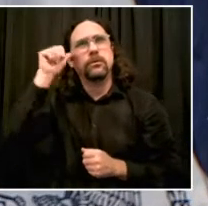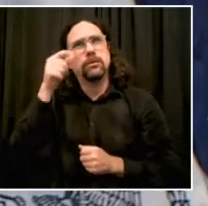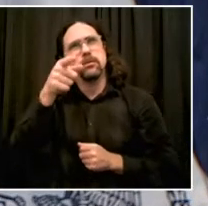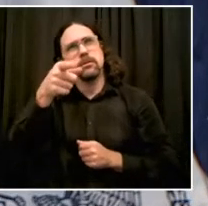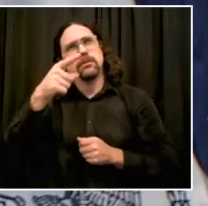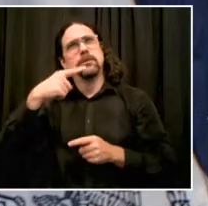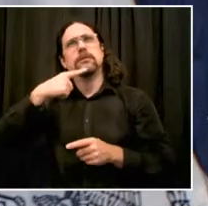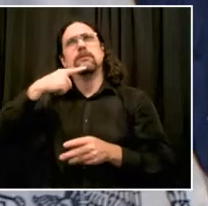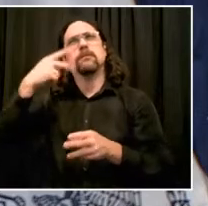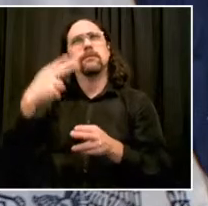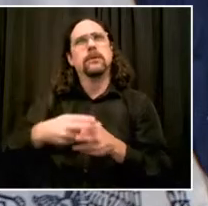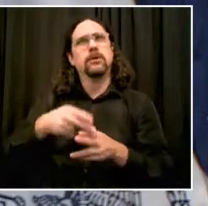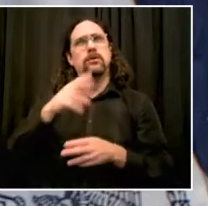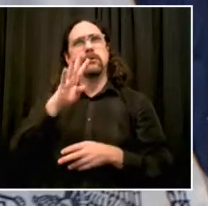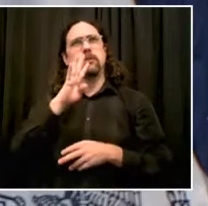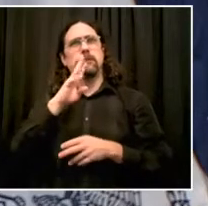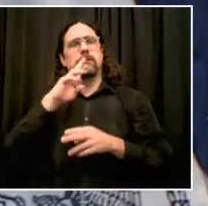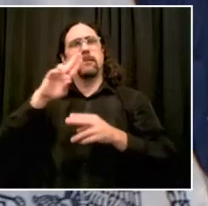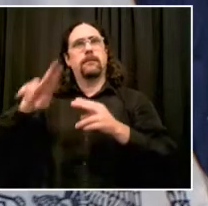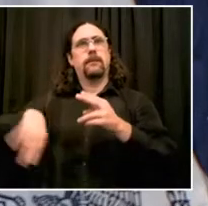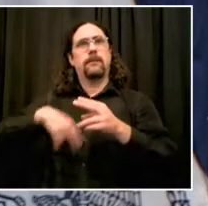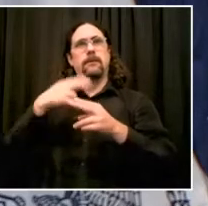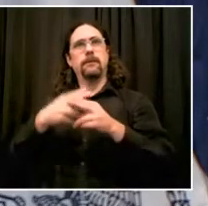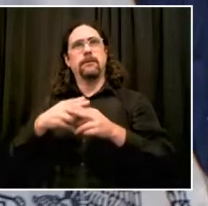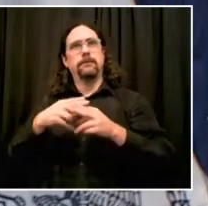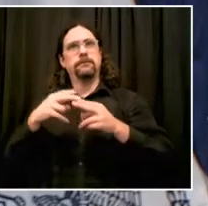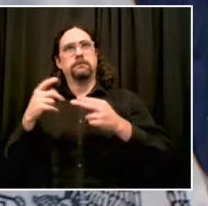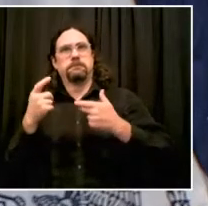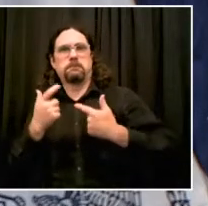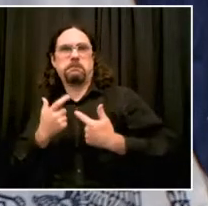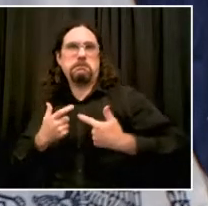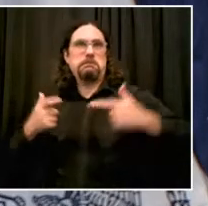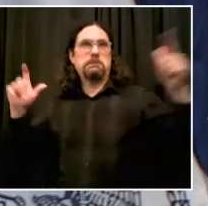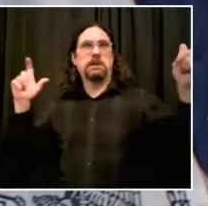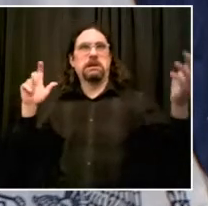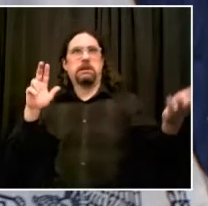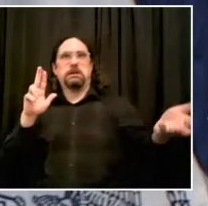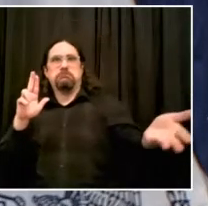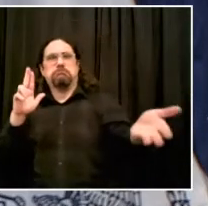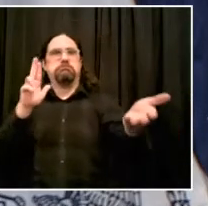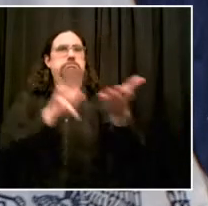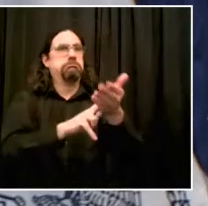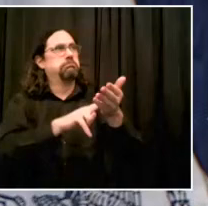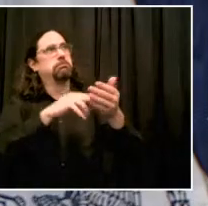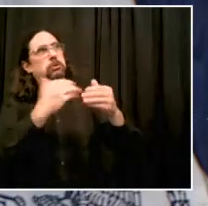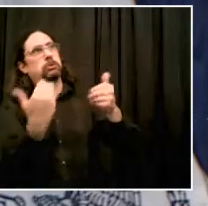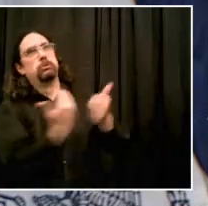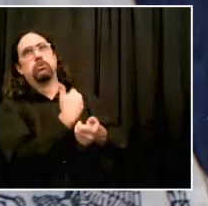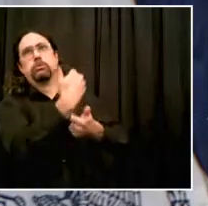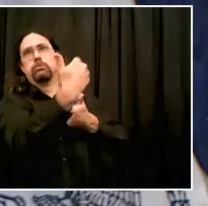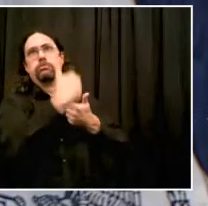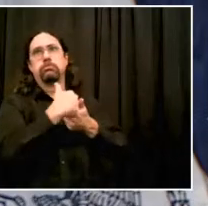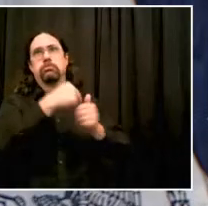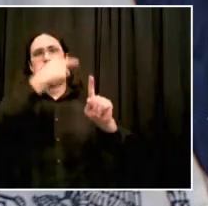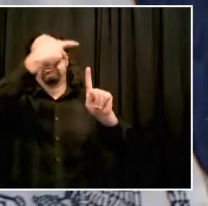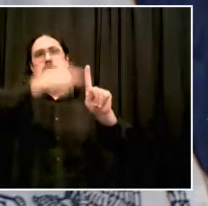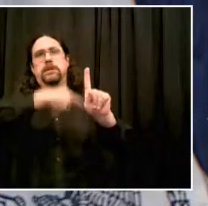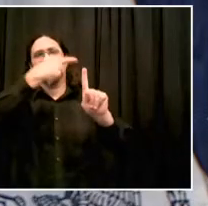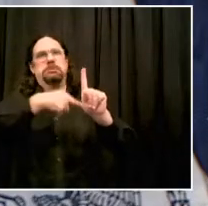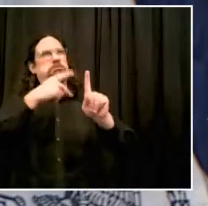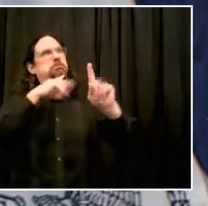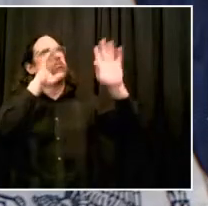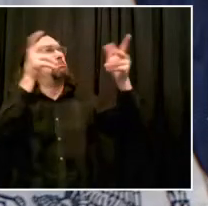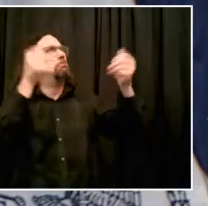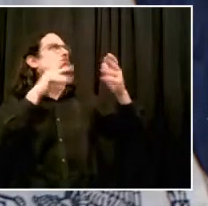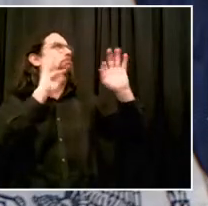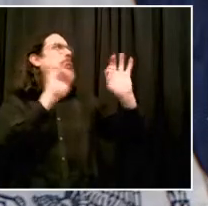on? What are you doing to bring some of these big companies into the city at a time? Gloria, look, on the rezoning, it's a